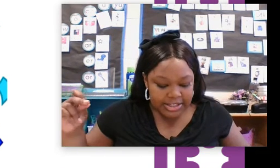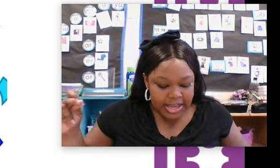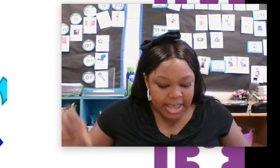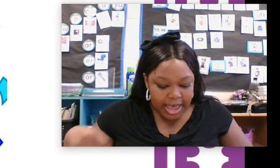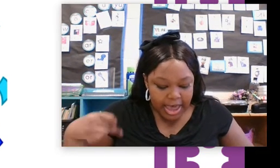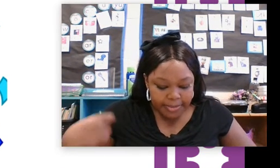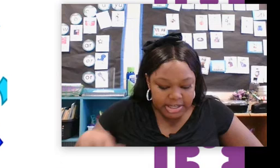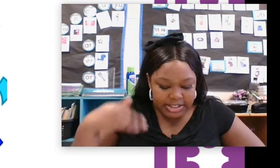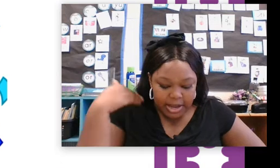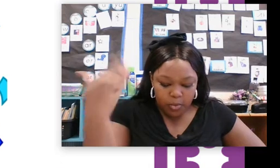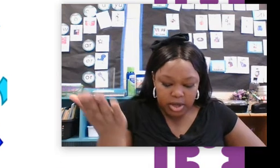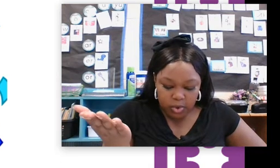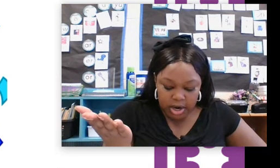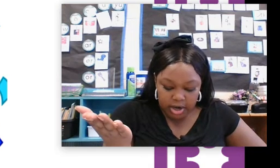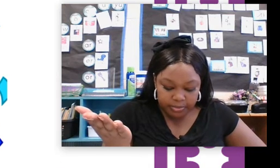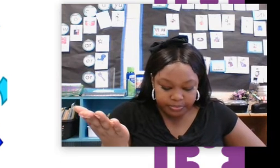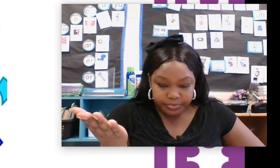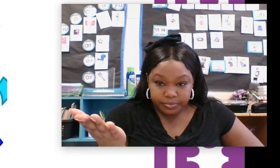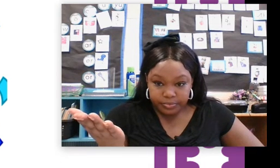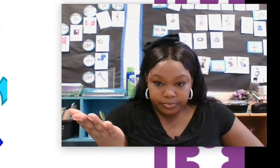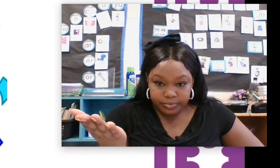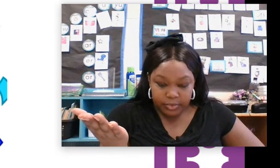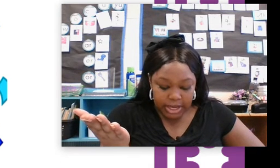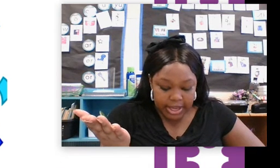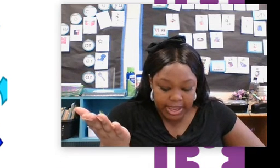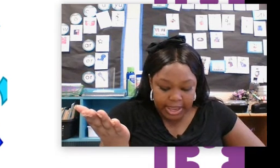Alright, guys. I'm going to say one word,